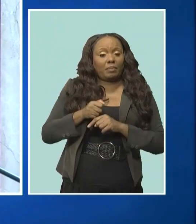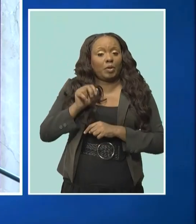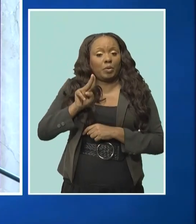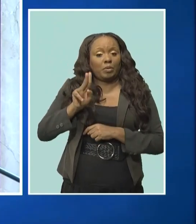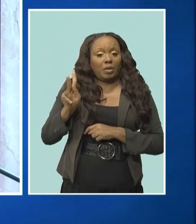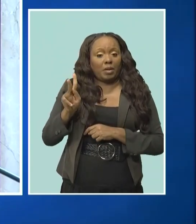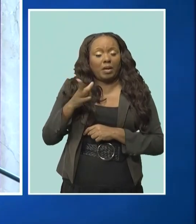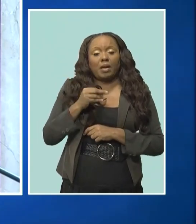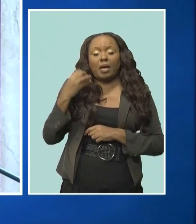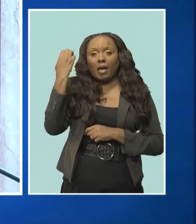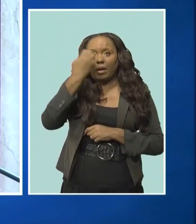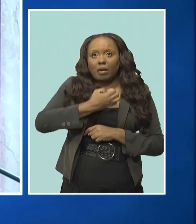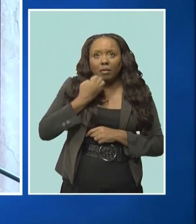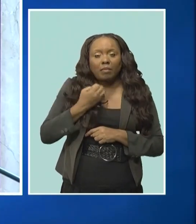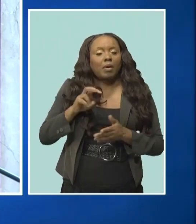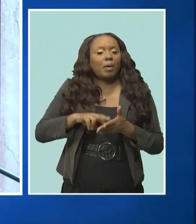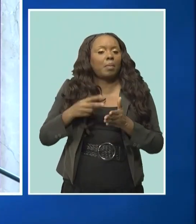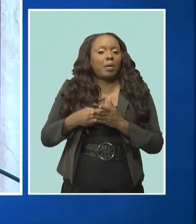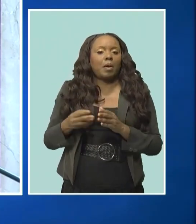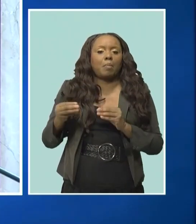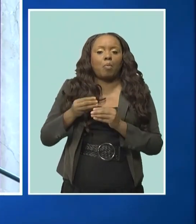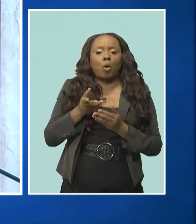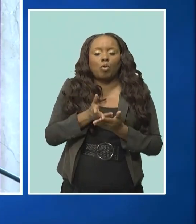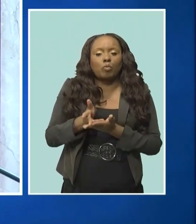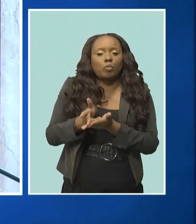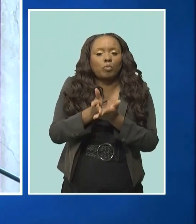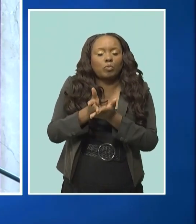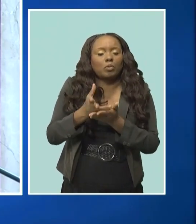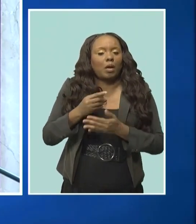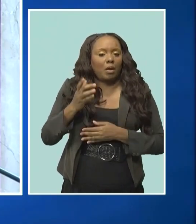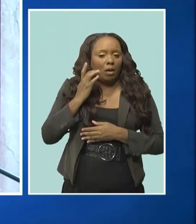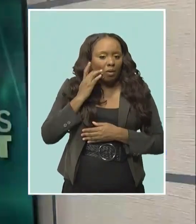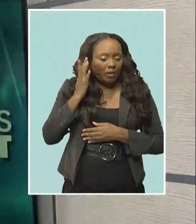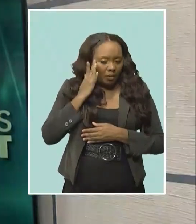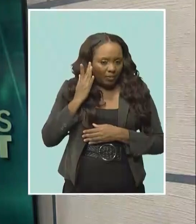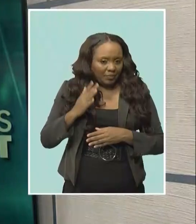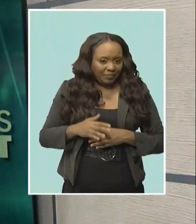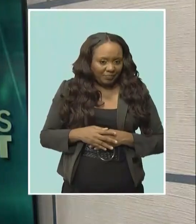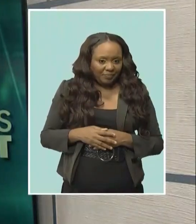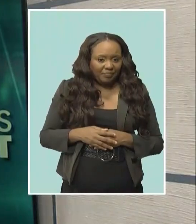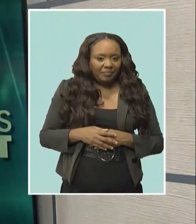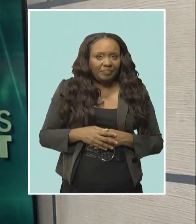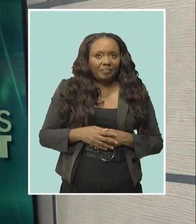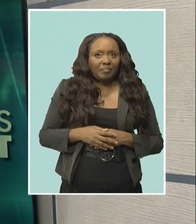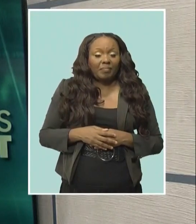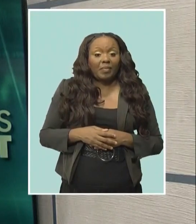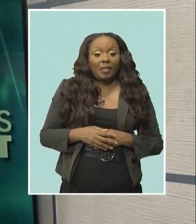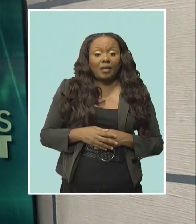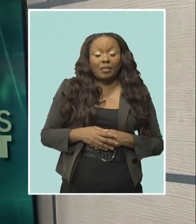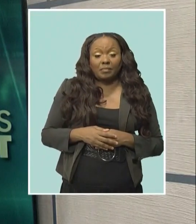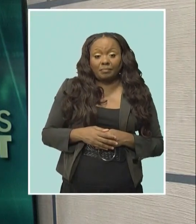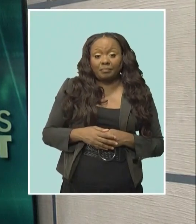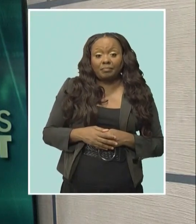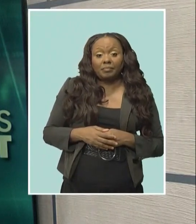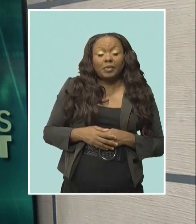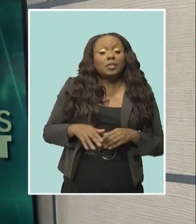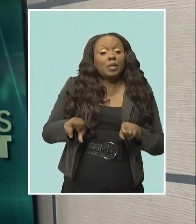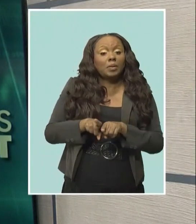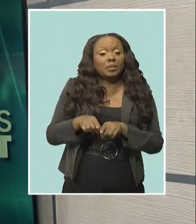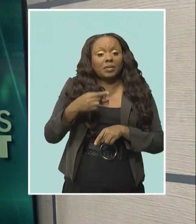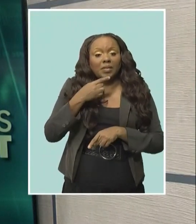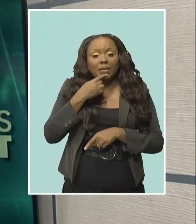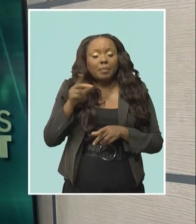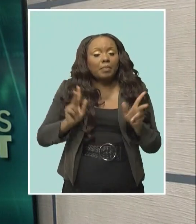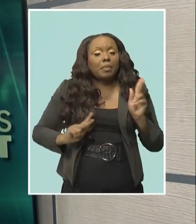which drove increased sales to both the cruise as well as to the hotels. The BHTA chairman also called on the key